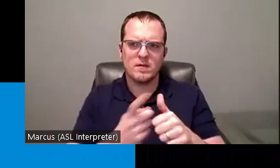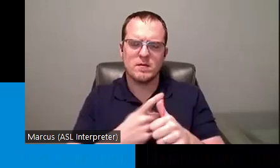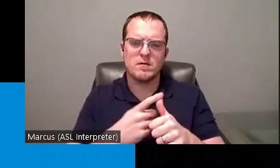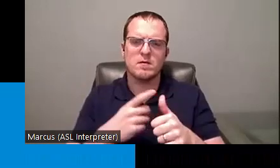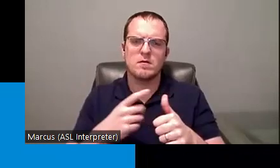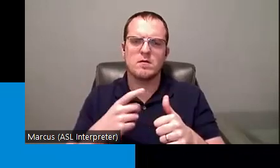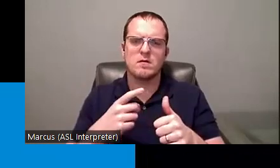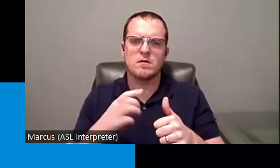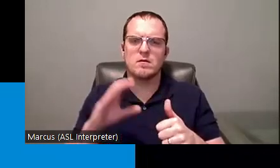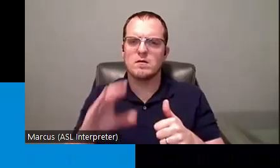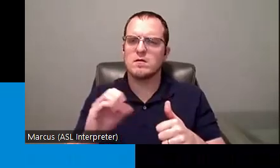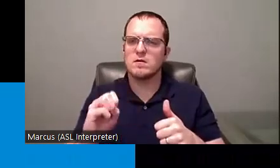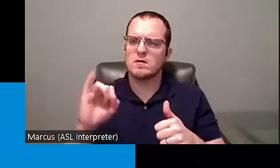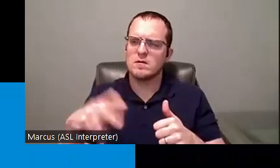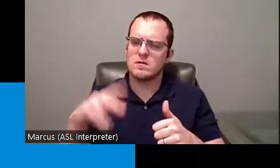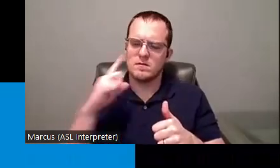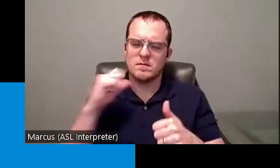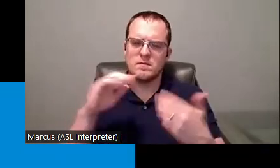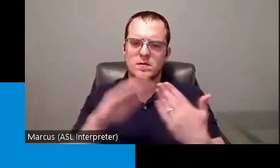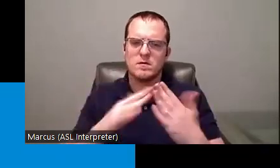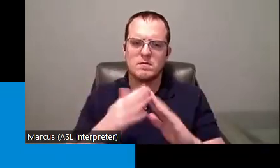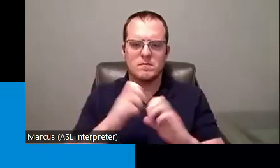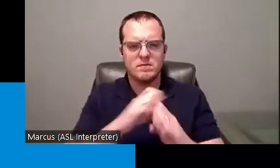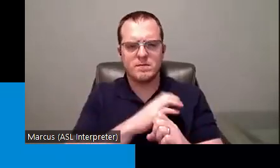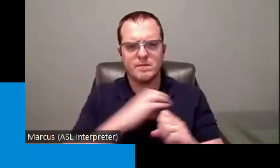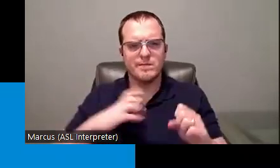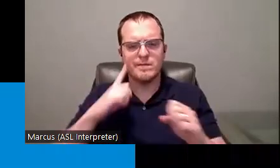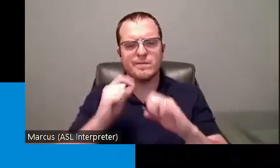CSIP committee was developed as a